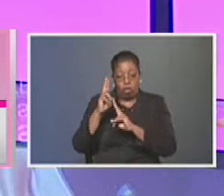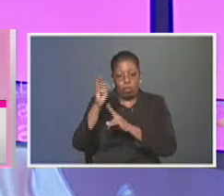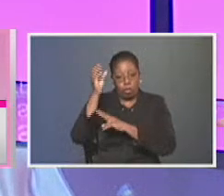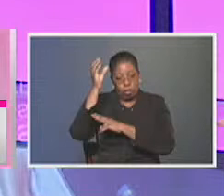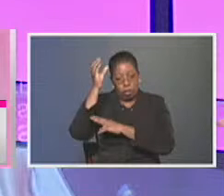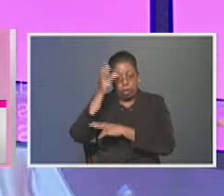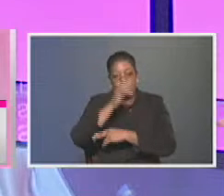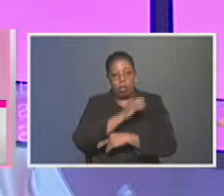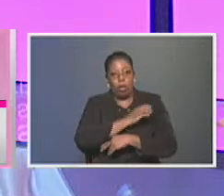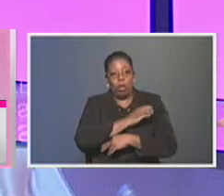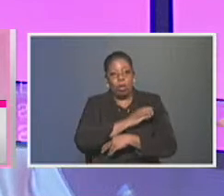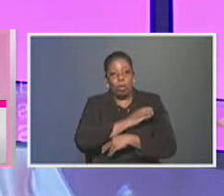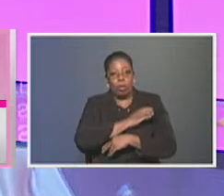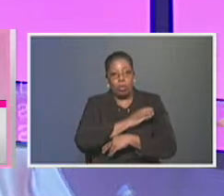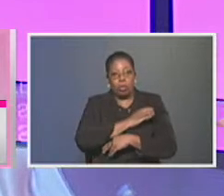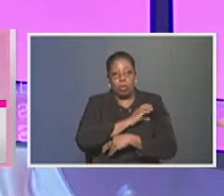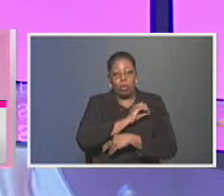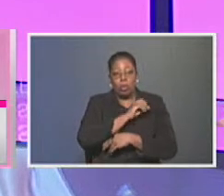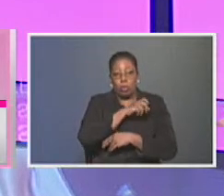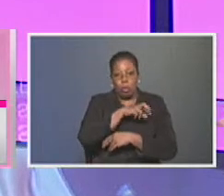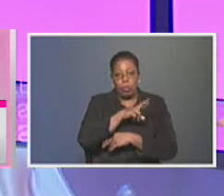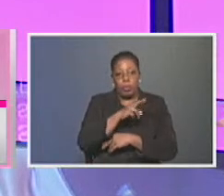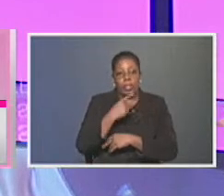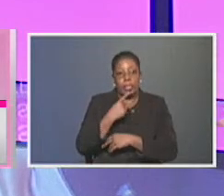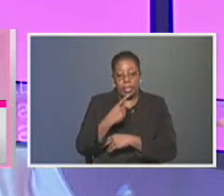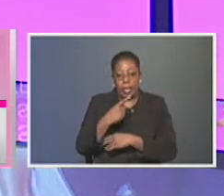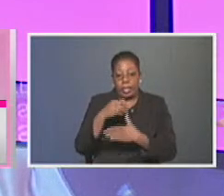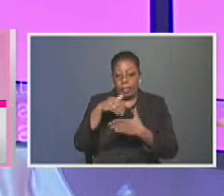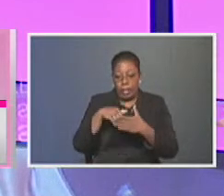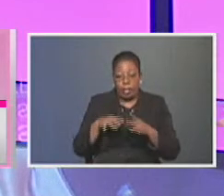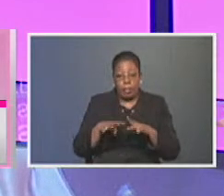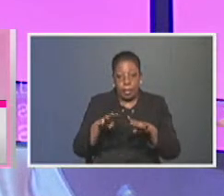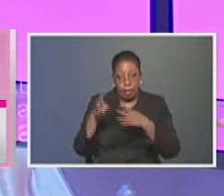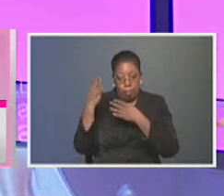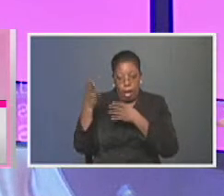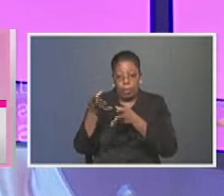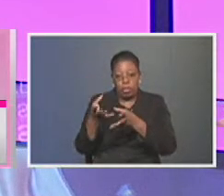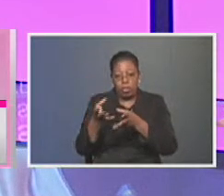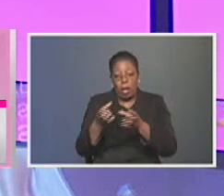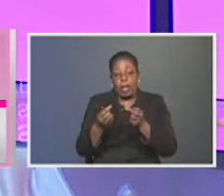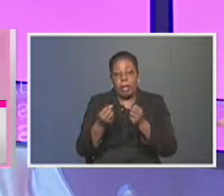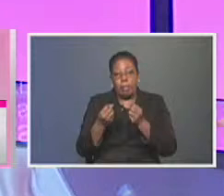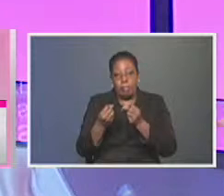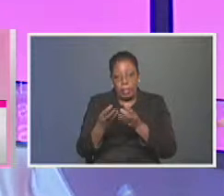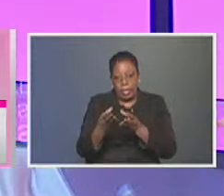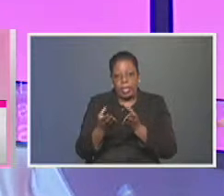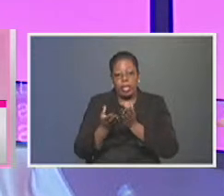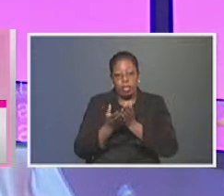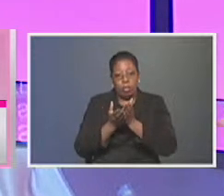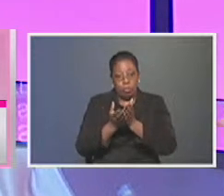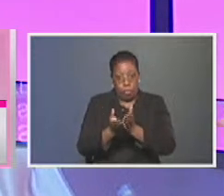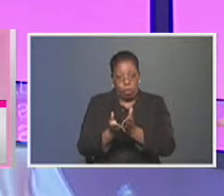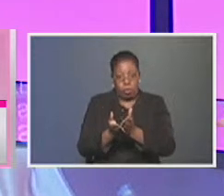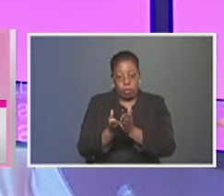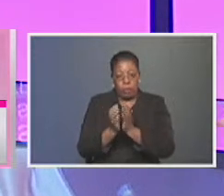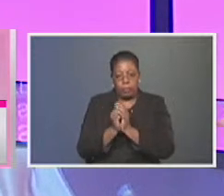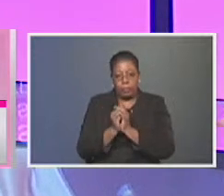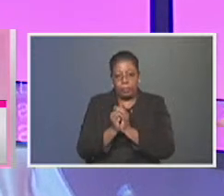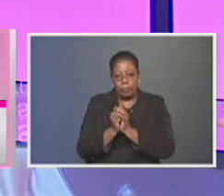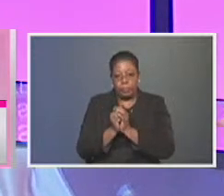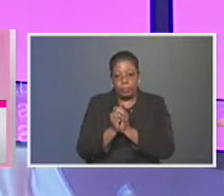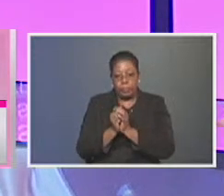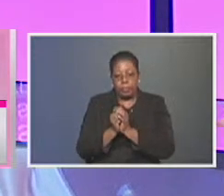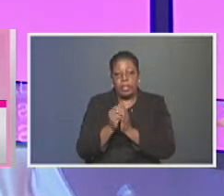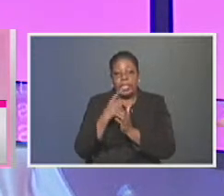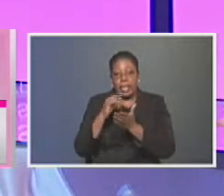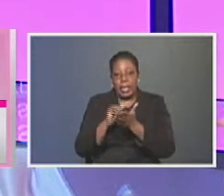Cooper, boasting that even through the pandemic, the Bahamas was able to attract many yachts and boats. He accepts, though, that